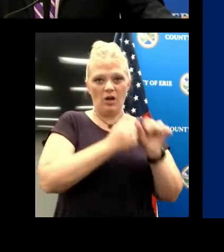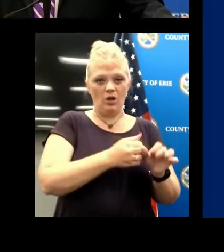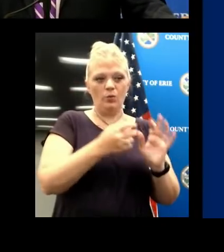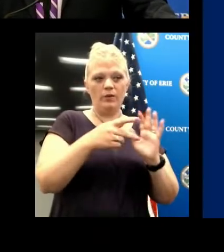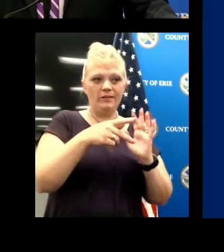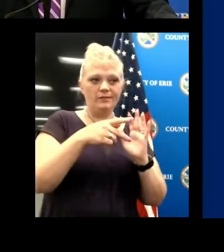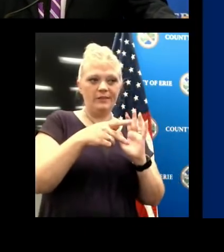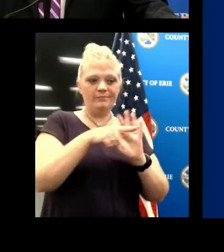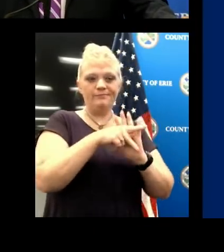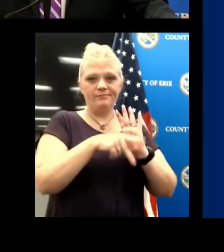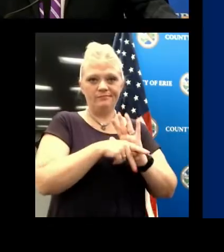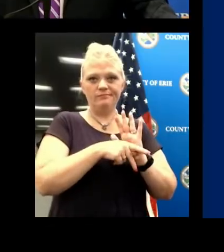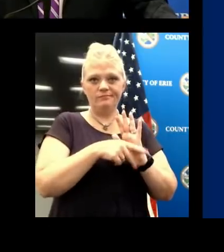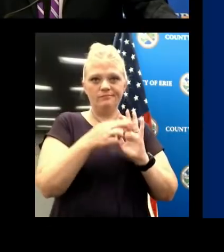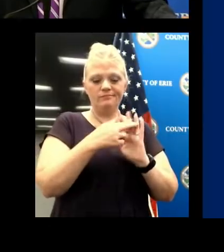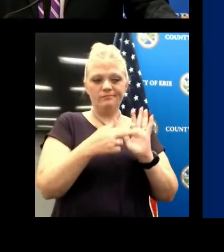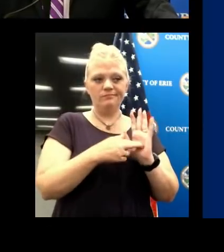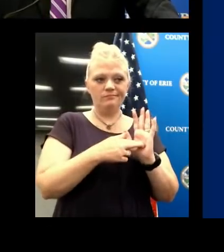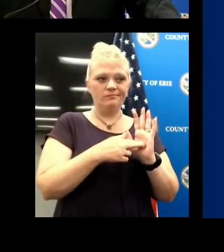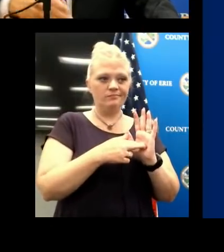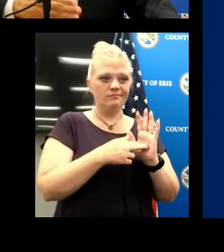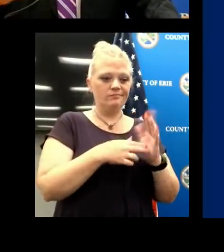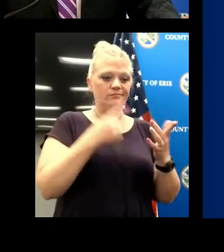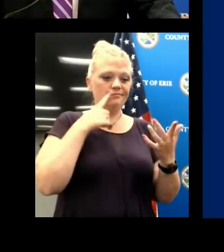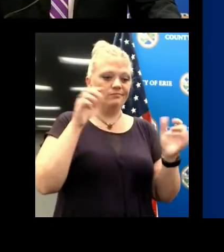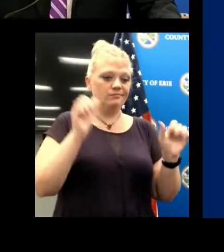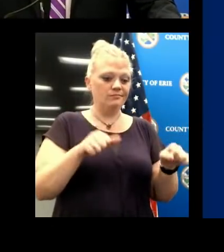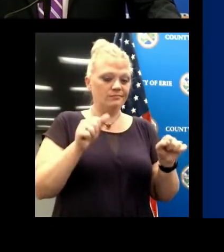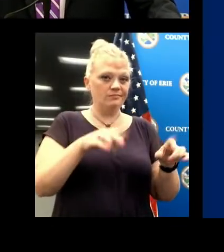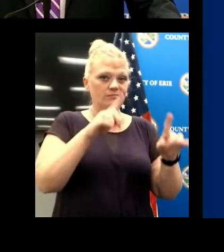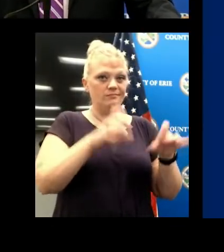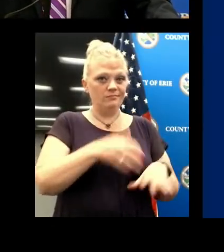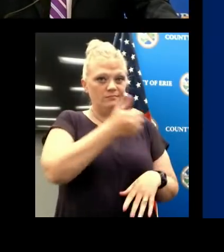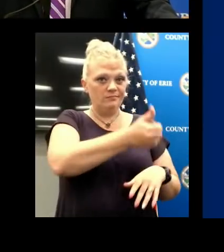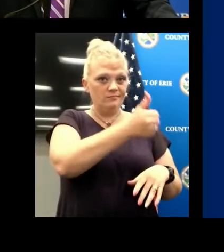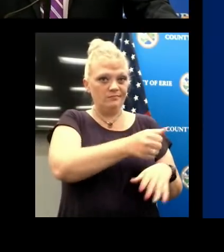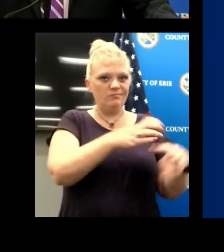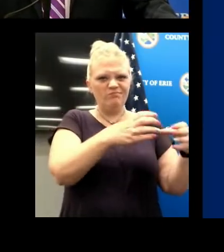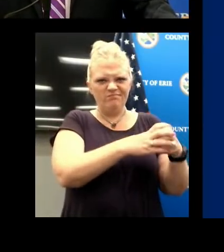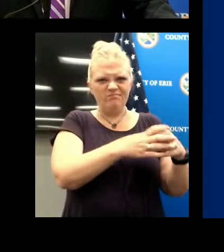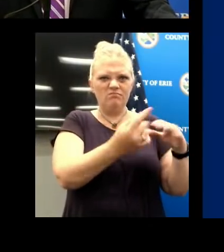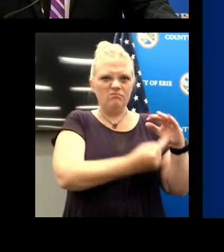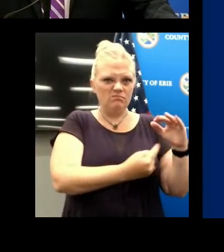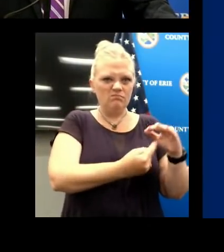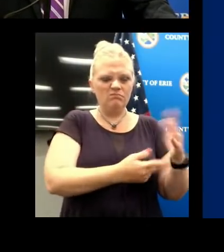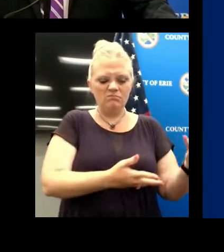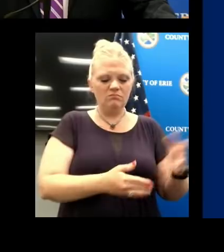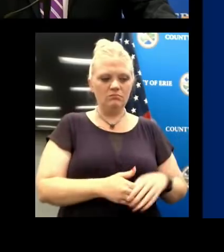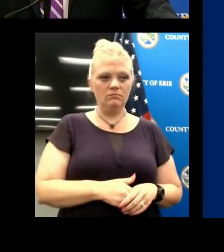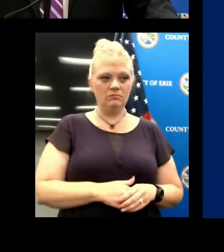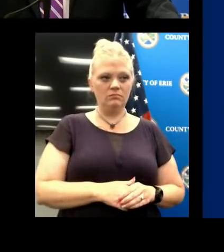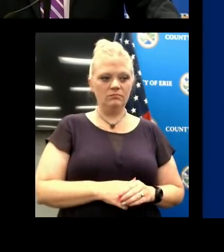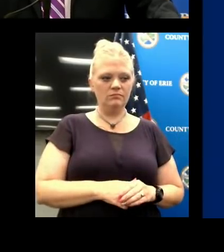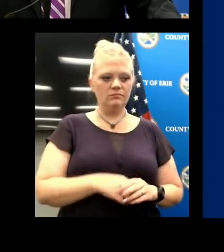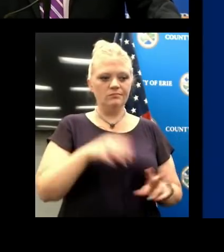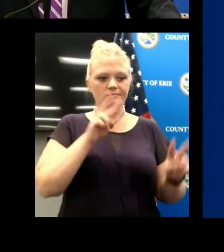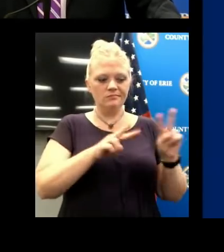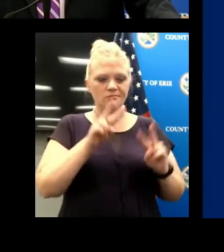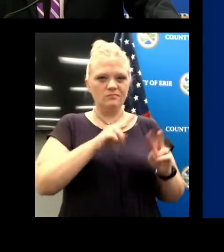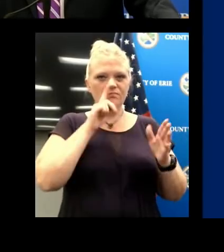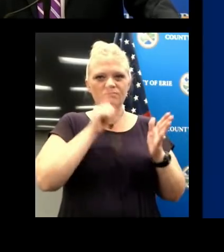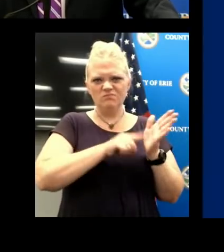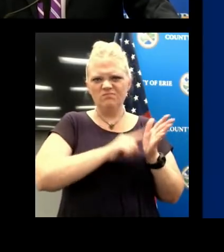that are in place with regards to potentially getting tested themselves, as well as monitoring their